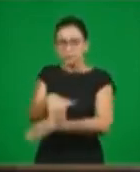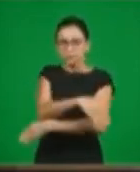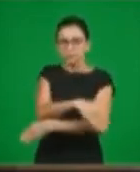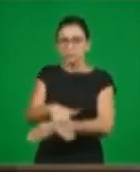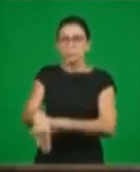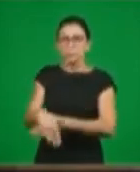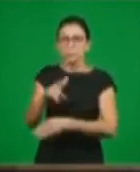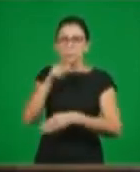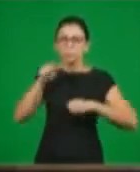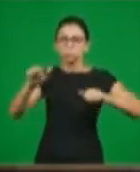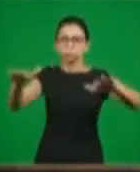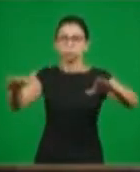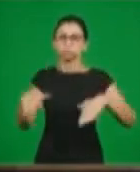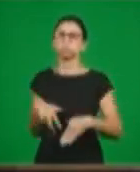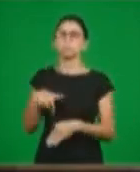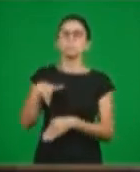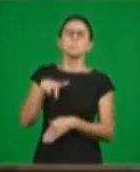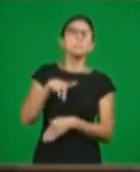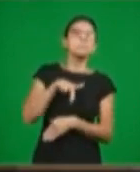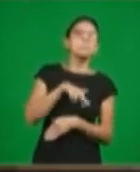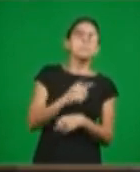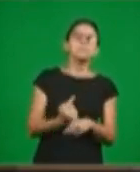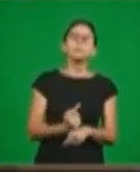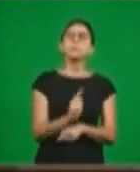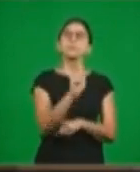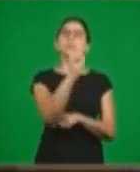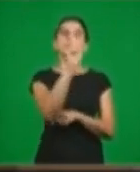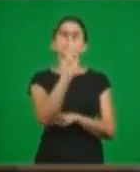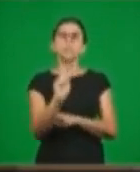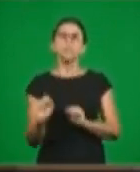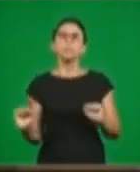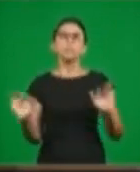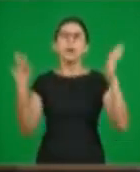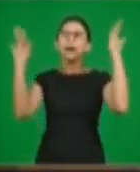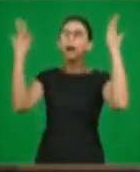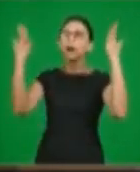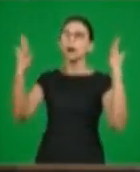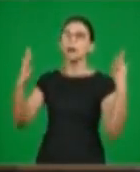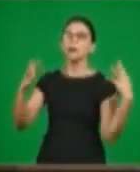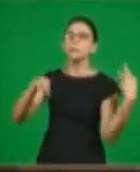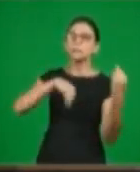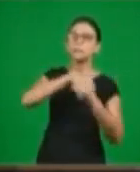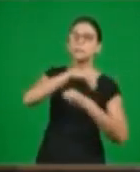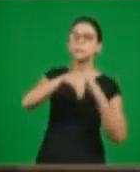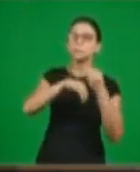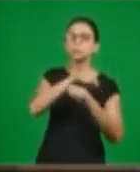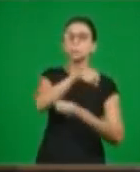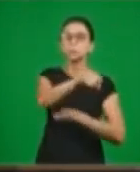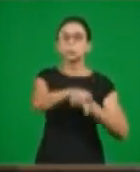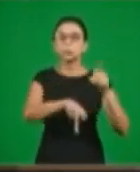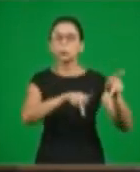beach. On the 31st is not to walk and see what the world have to offer.